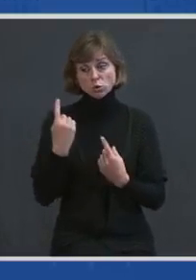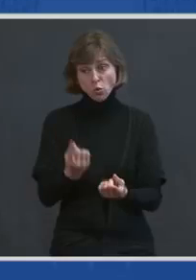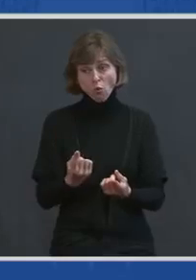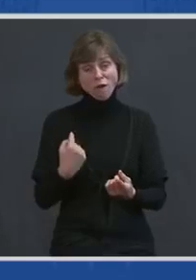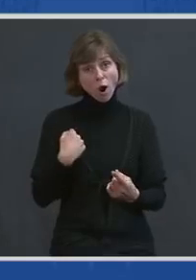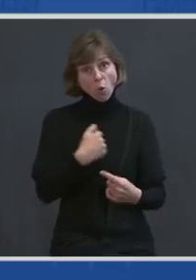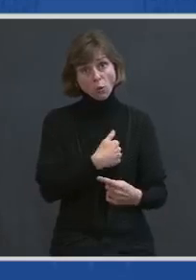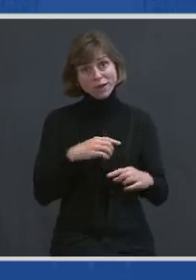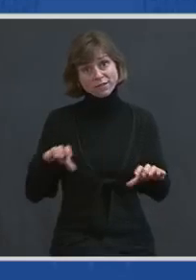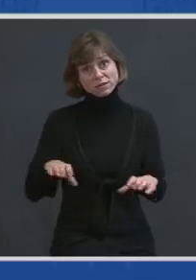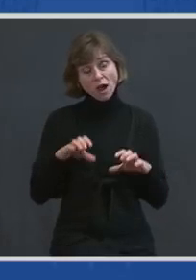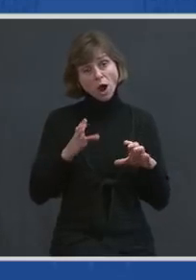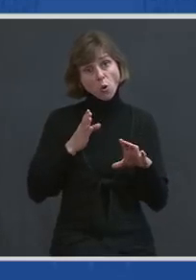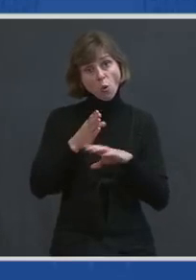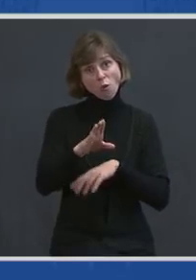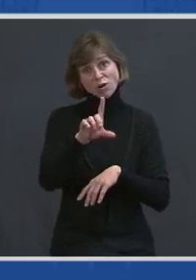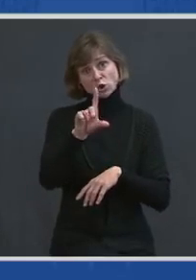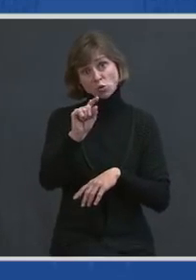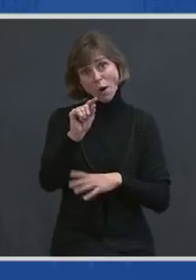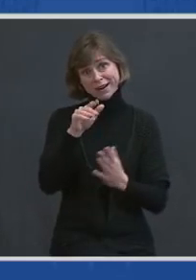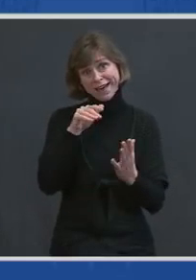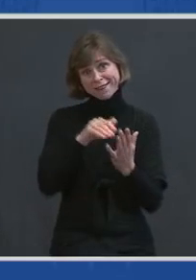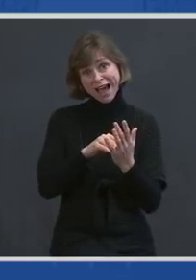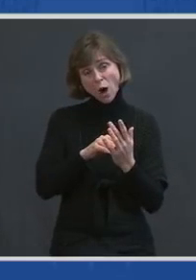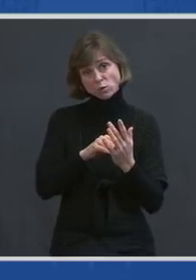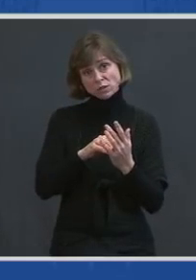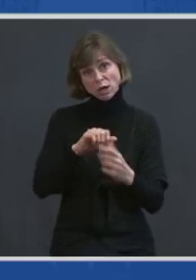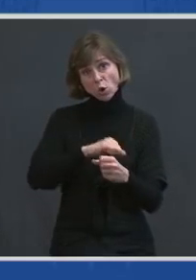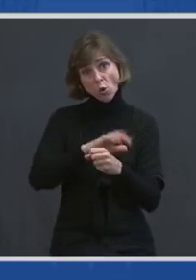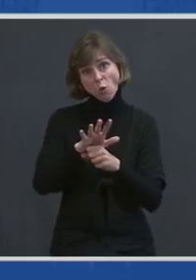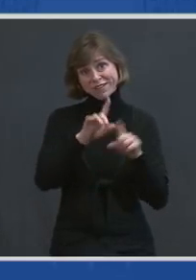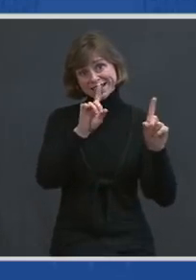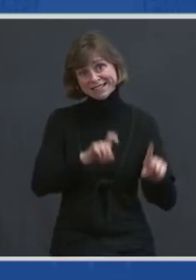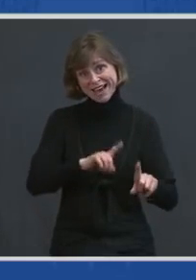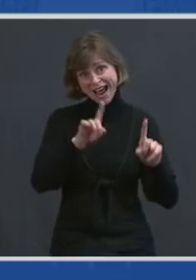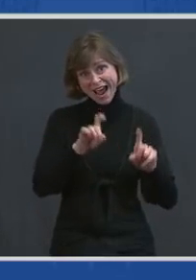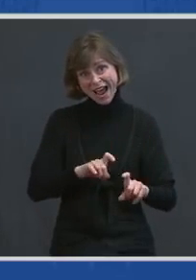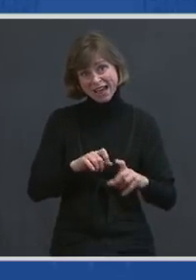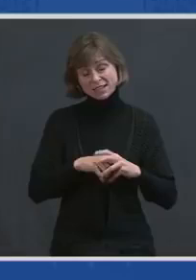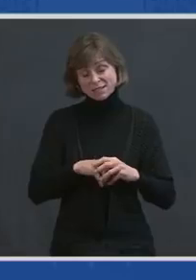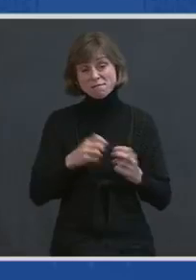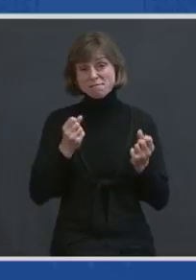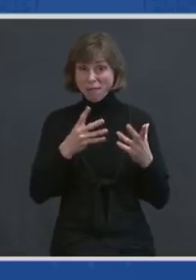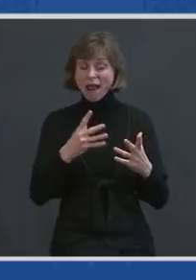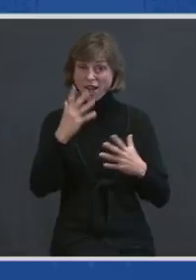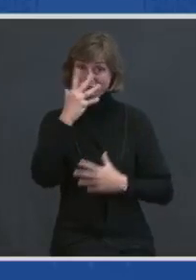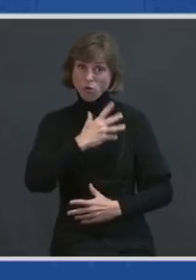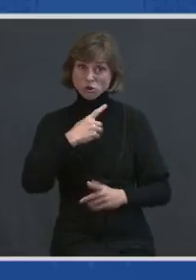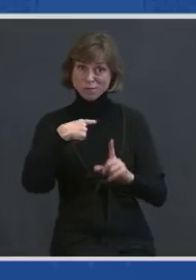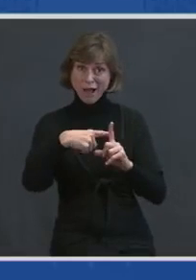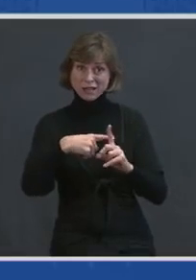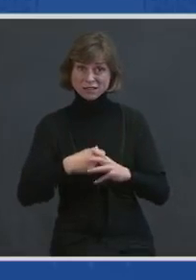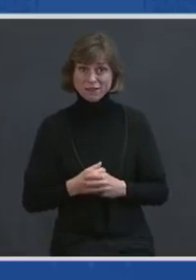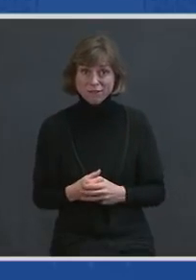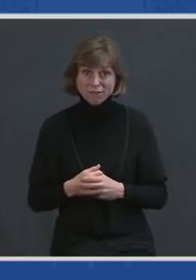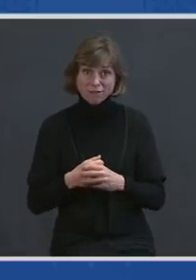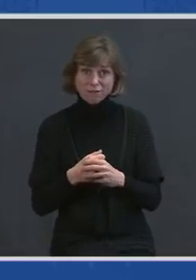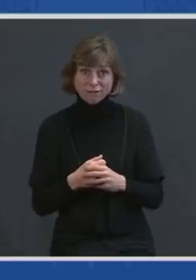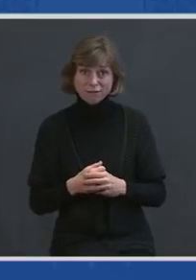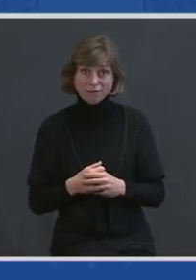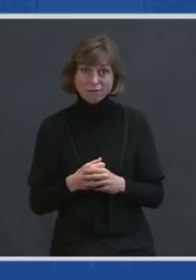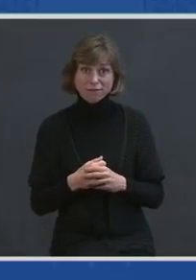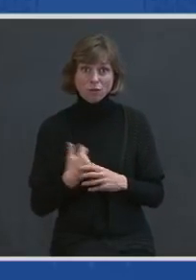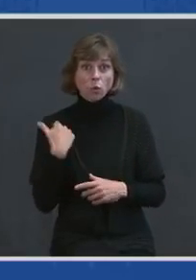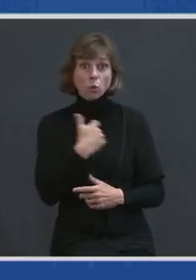done more than 20,000 COVID tests. A lot of them, unfortunately, have been positive. We serve